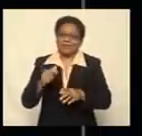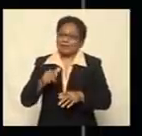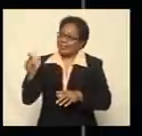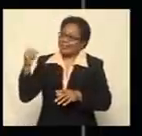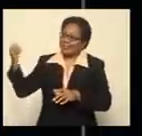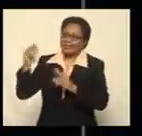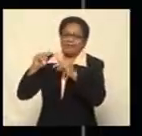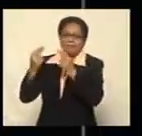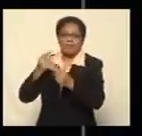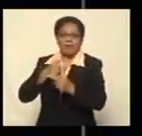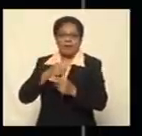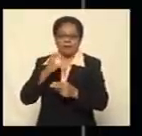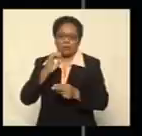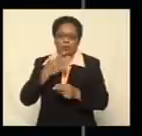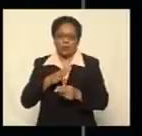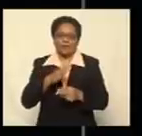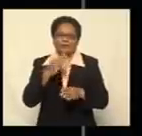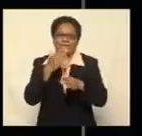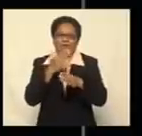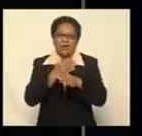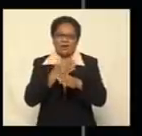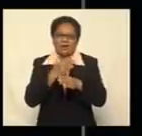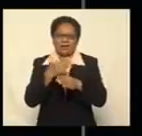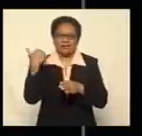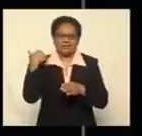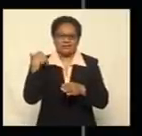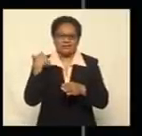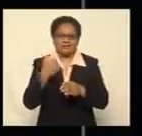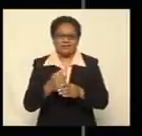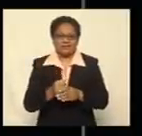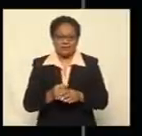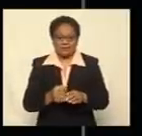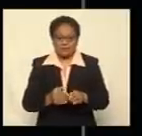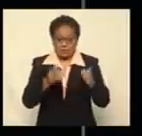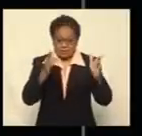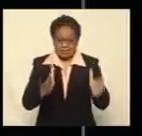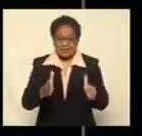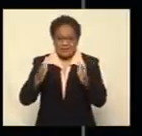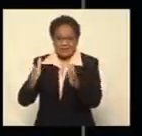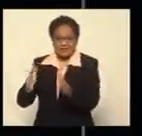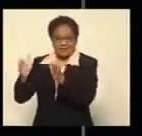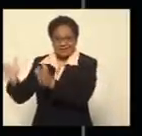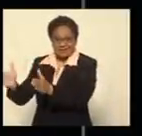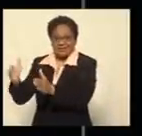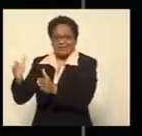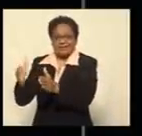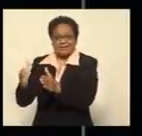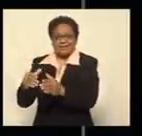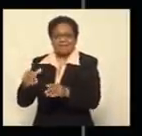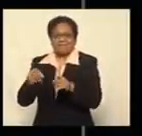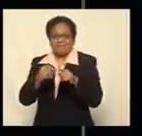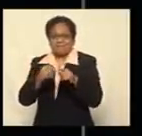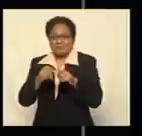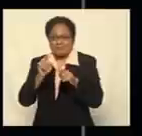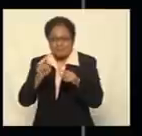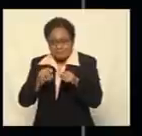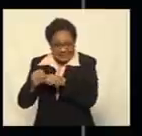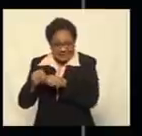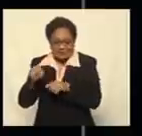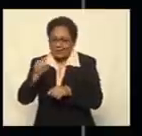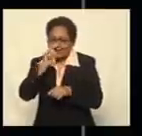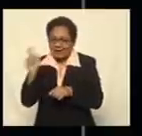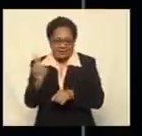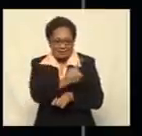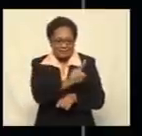not affected. The Suvarnasori containment zone would have meant Joseph Turiva would not be able to make it to the city to work. He